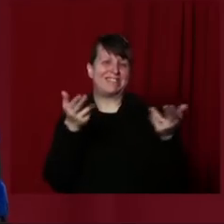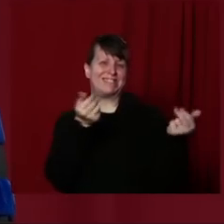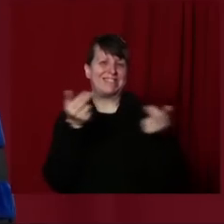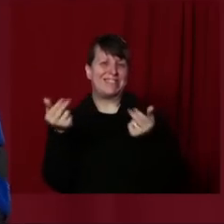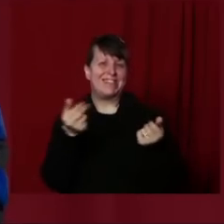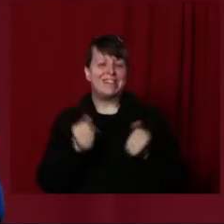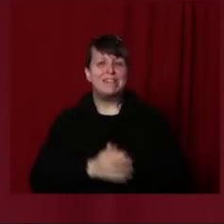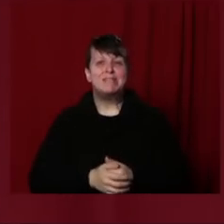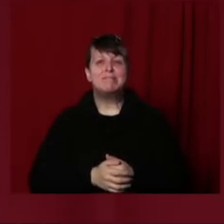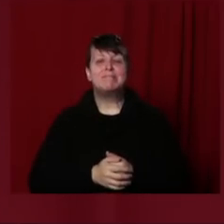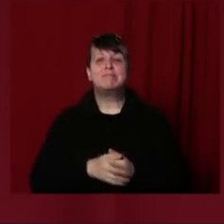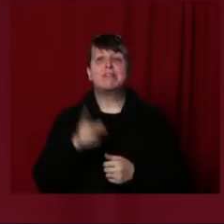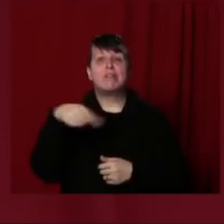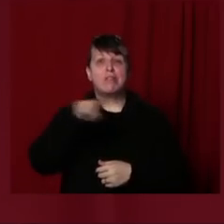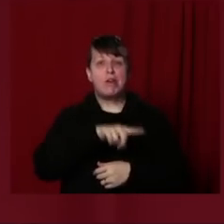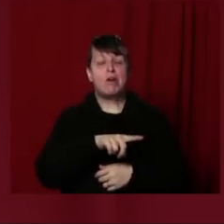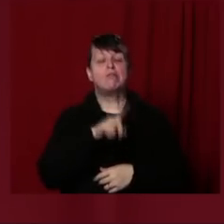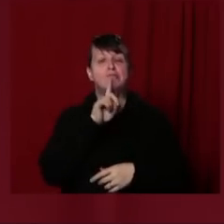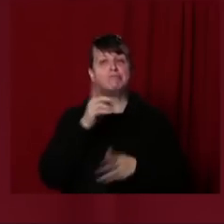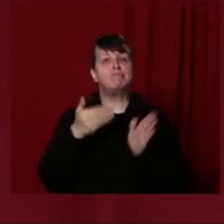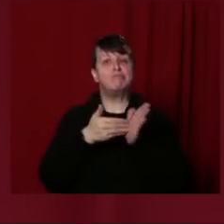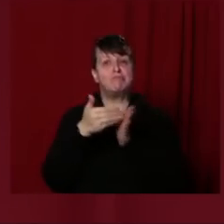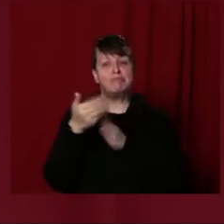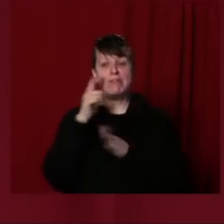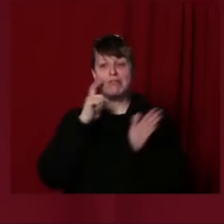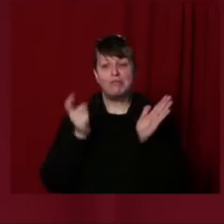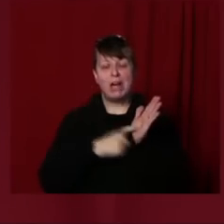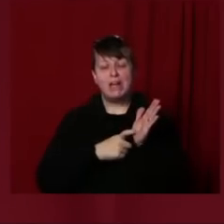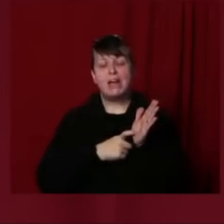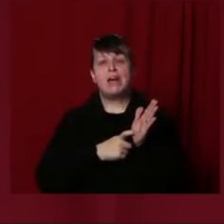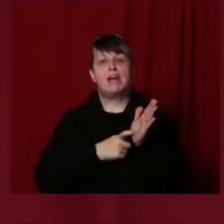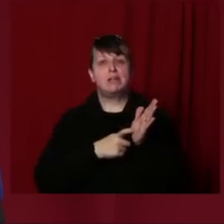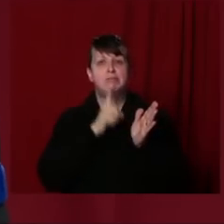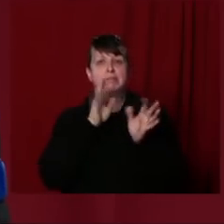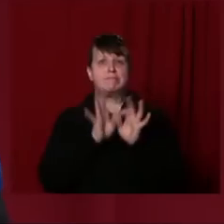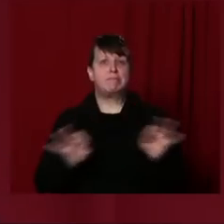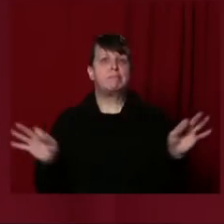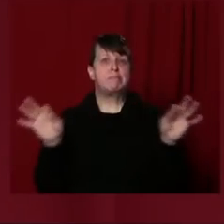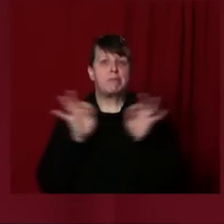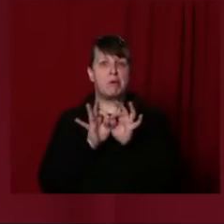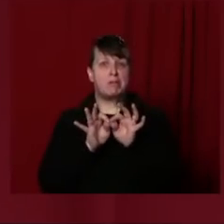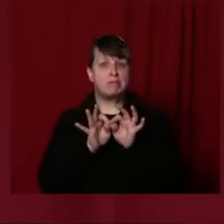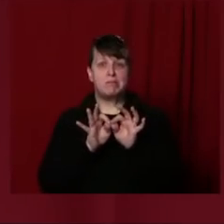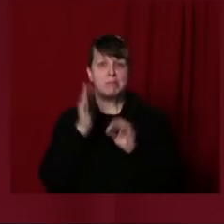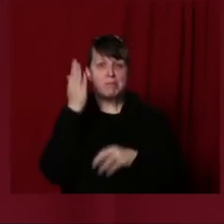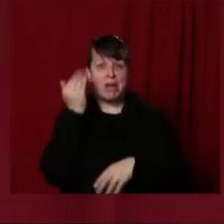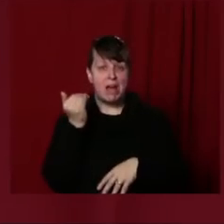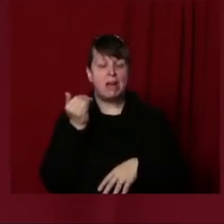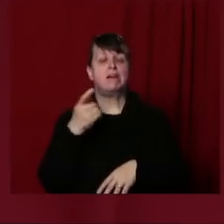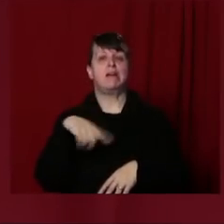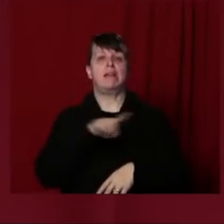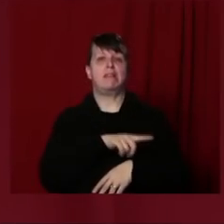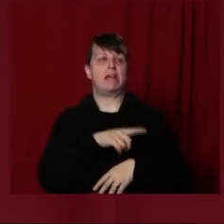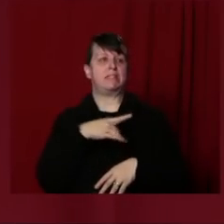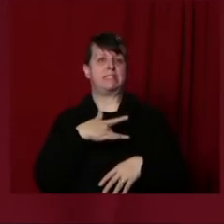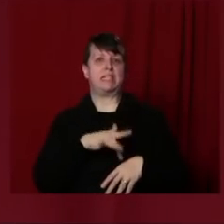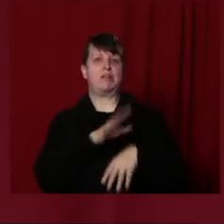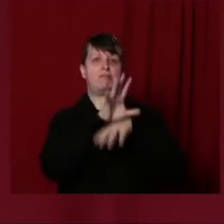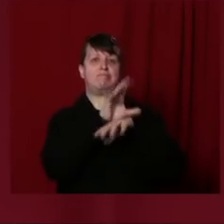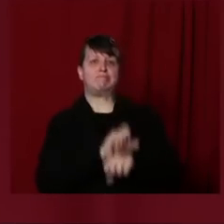These days are regularly recognized and are so important that they have rituals tied to